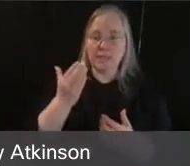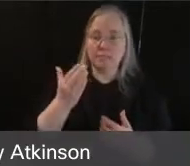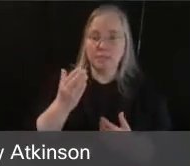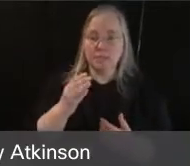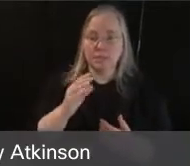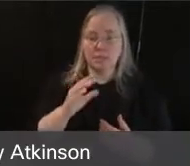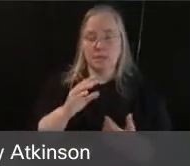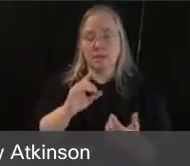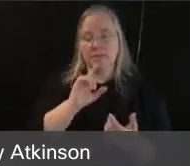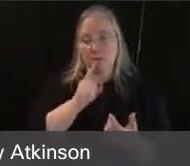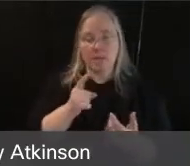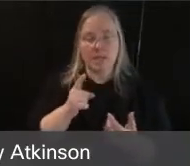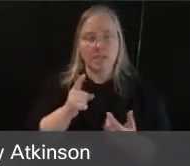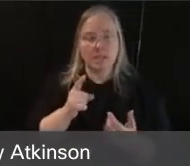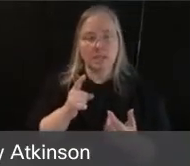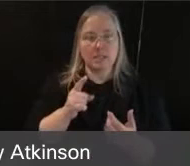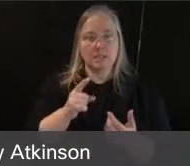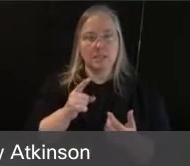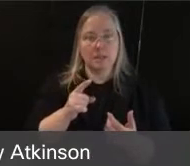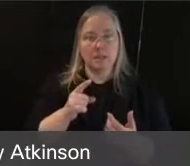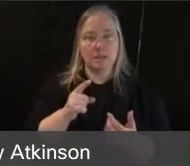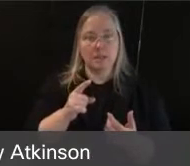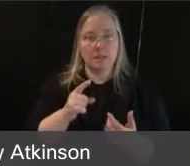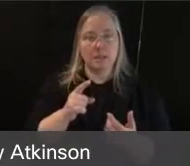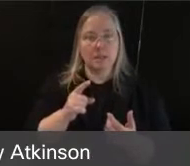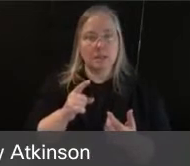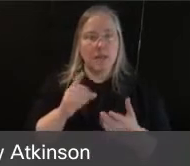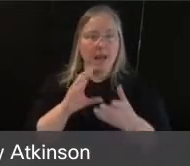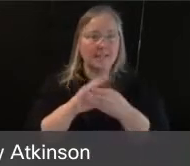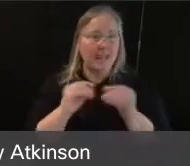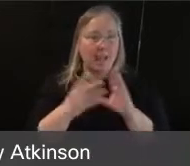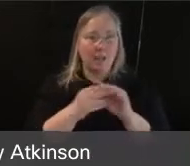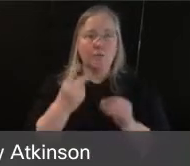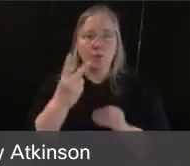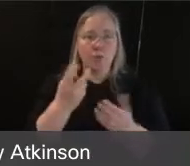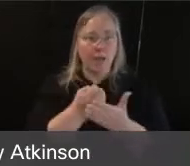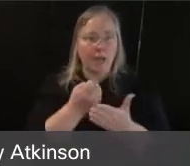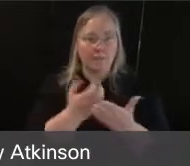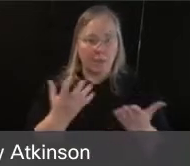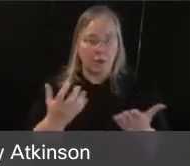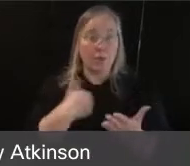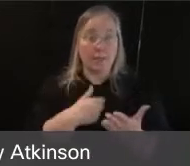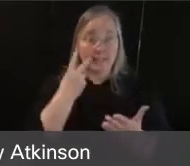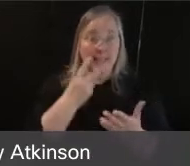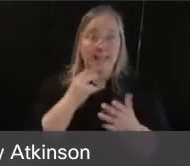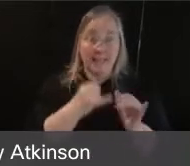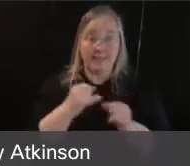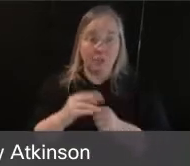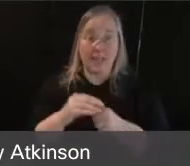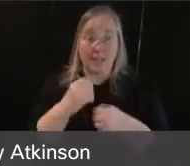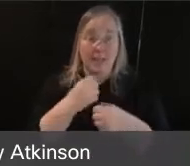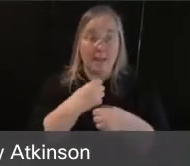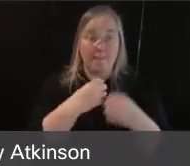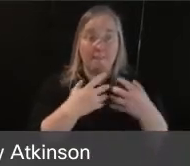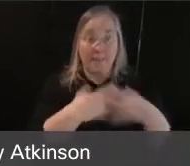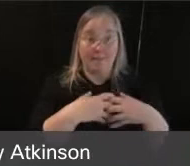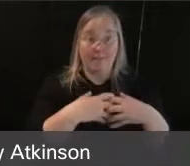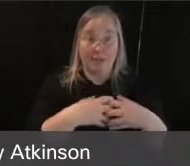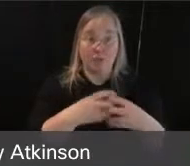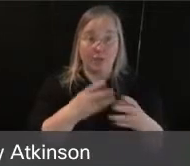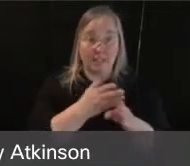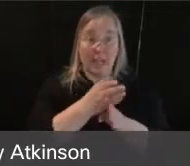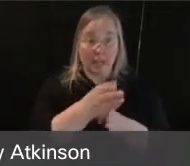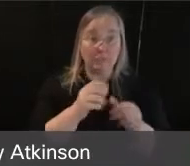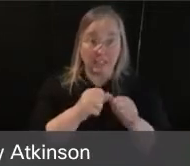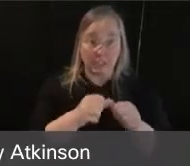would say a kind of a tale of two economies here. We see individuals in the manufacturing sector continue to sort